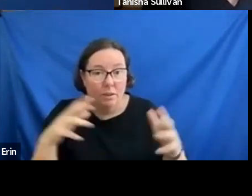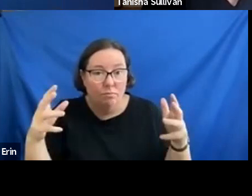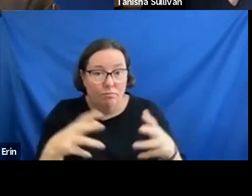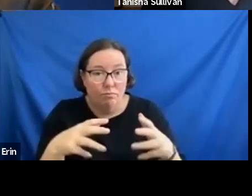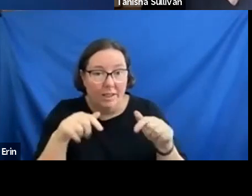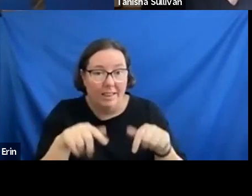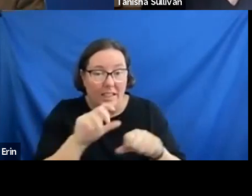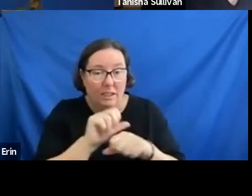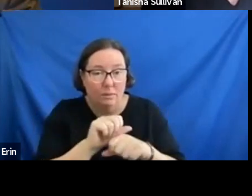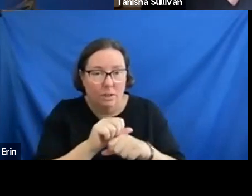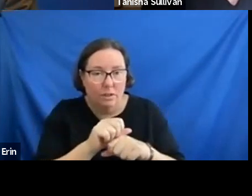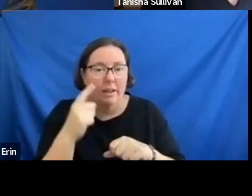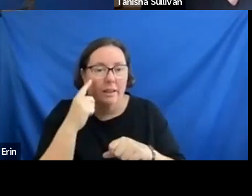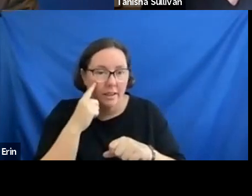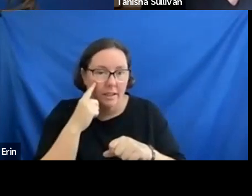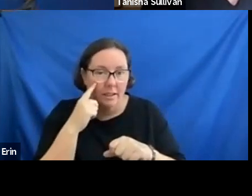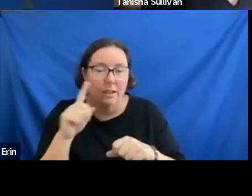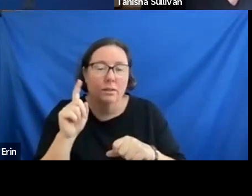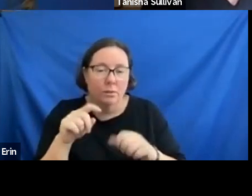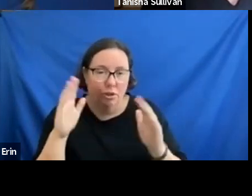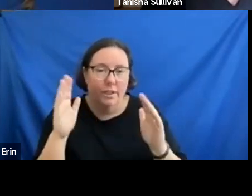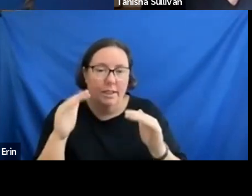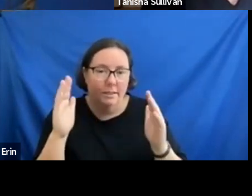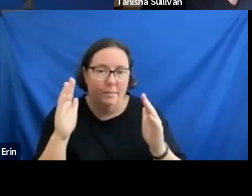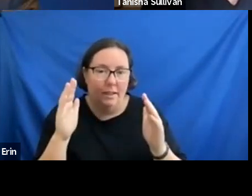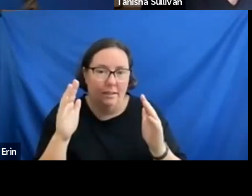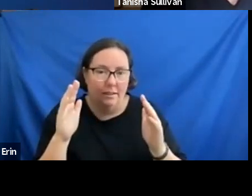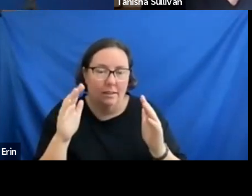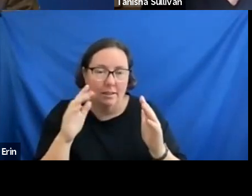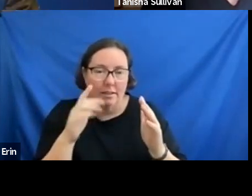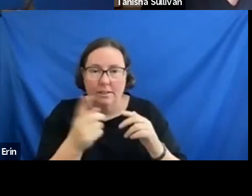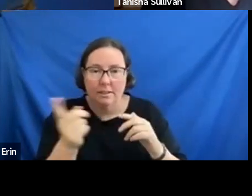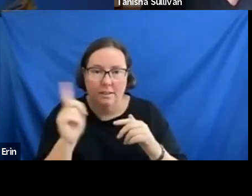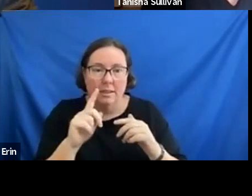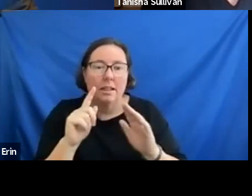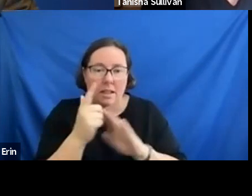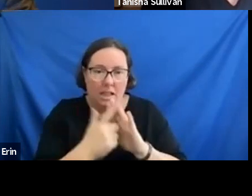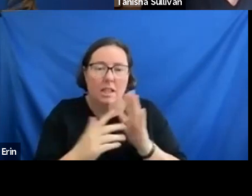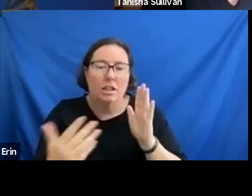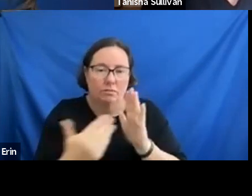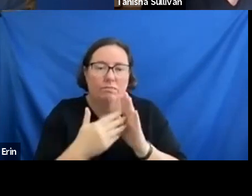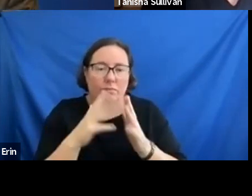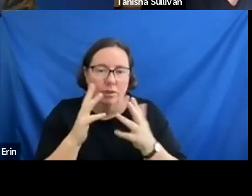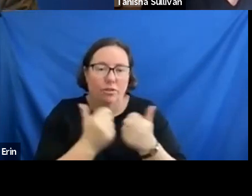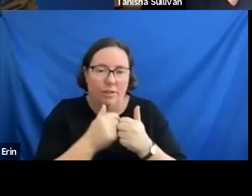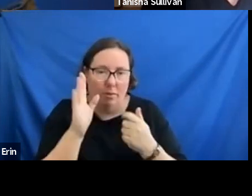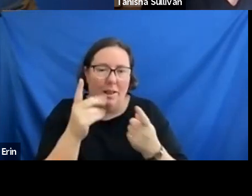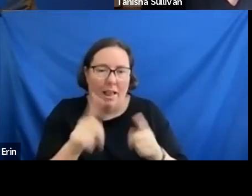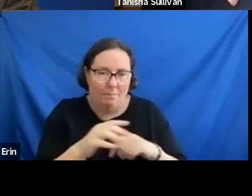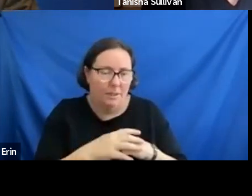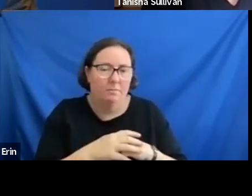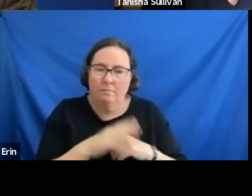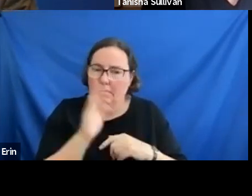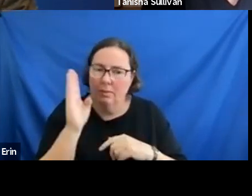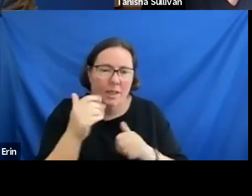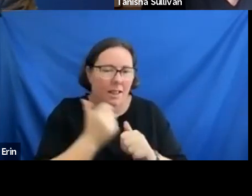work, I think we should expect that there is going to be a legal challenge that follows what we do. And to